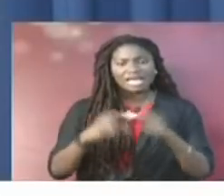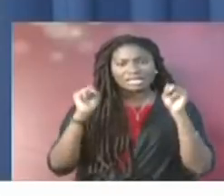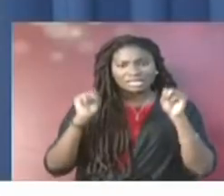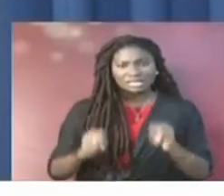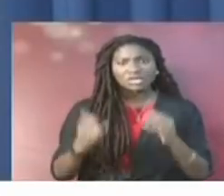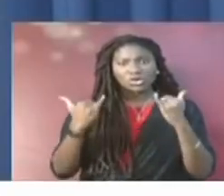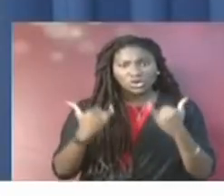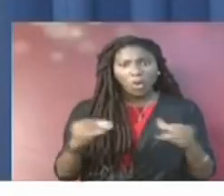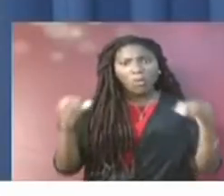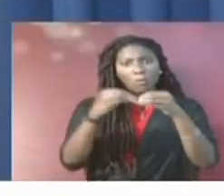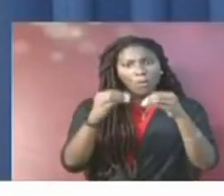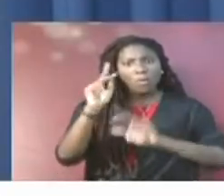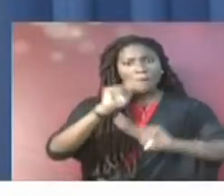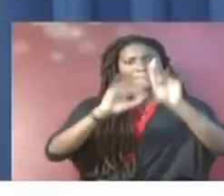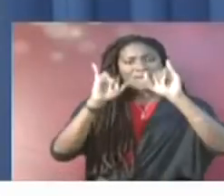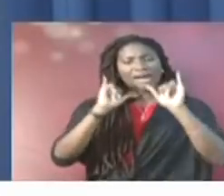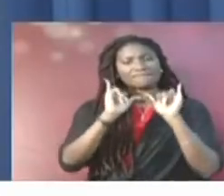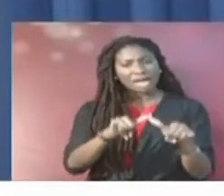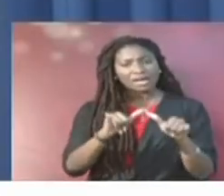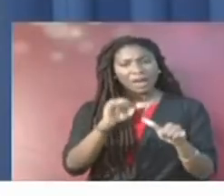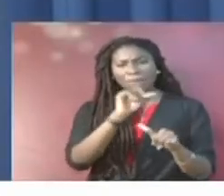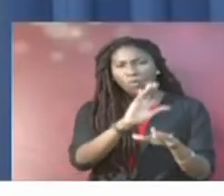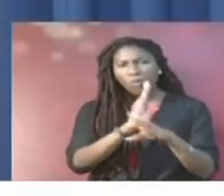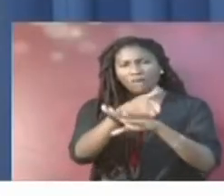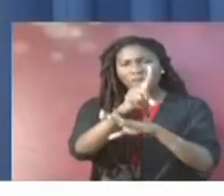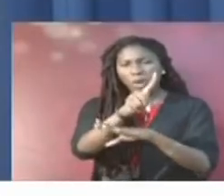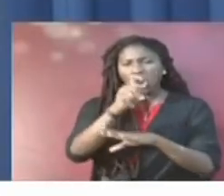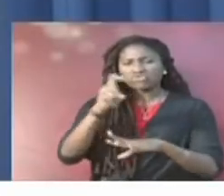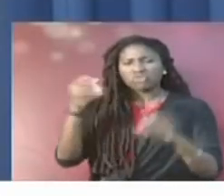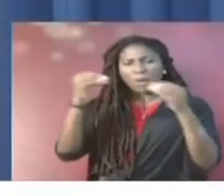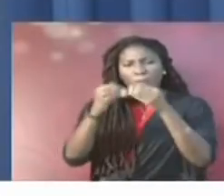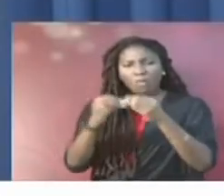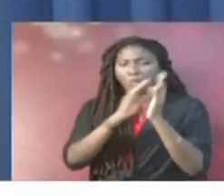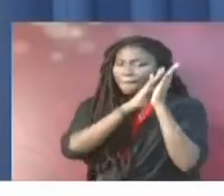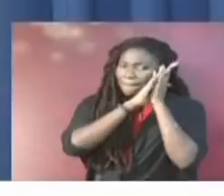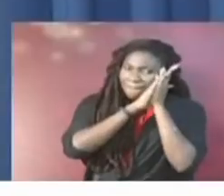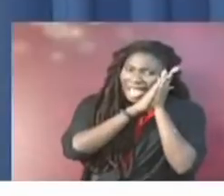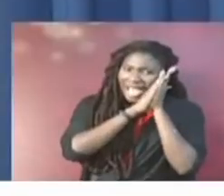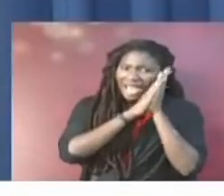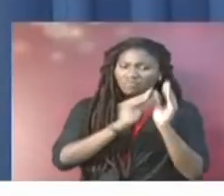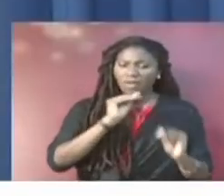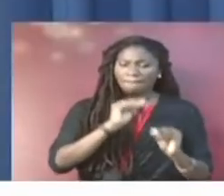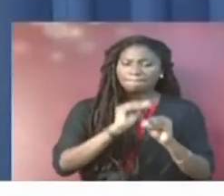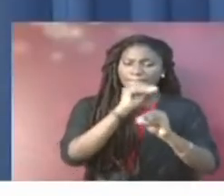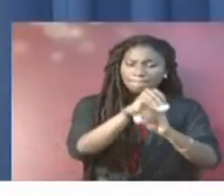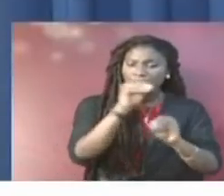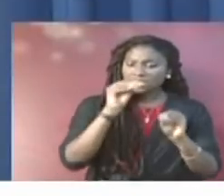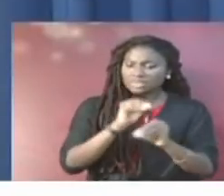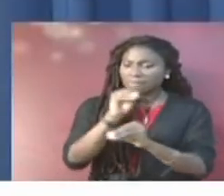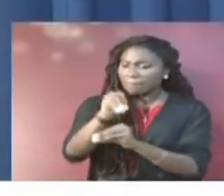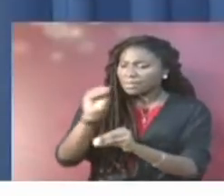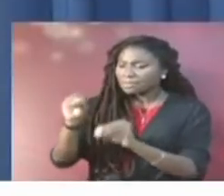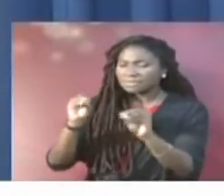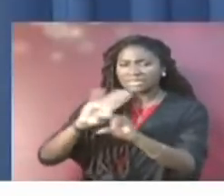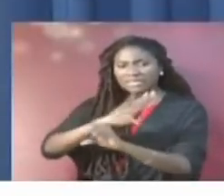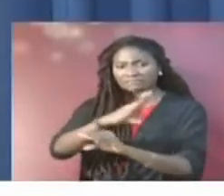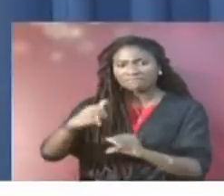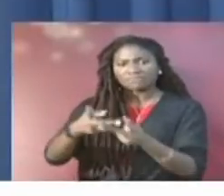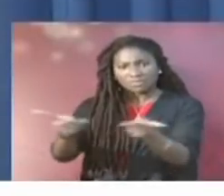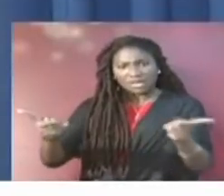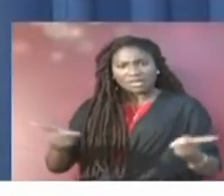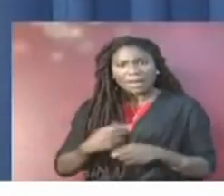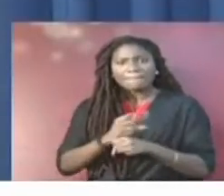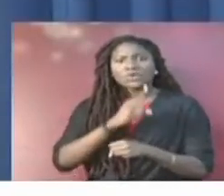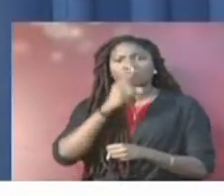level of about 100 additional beds and made some changes within the system to ensure that persons would be